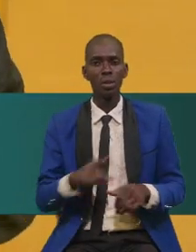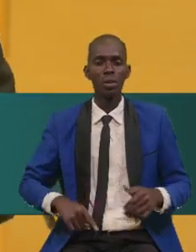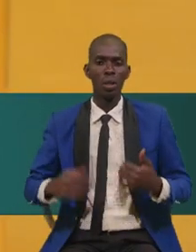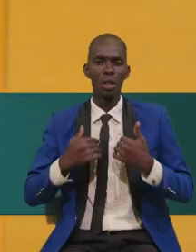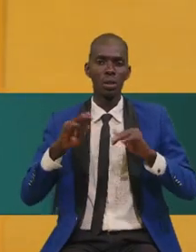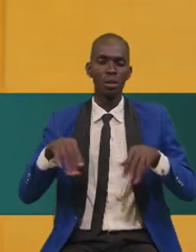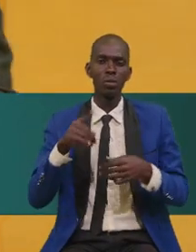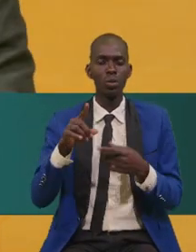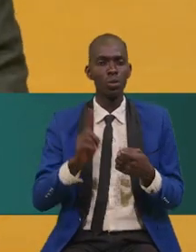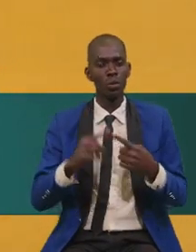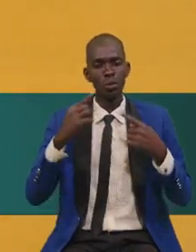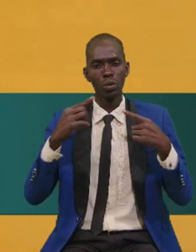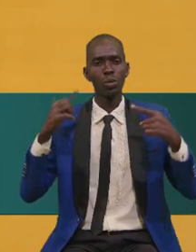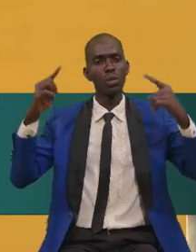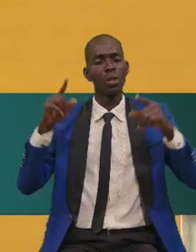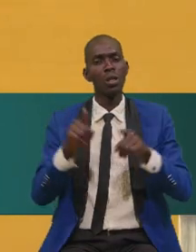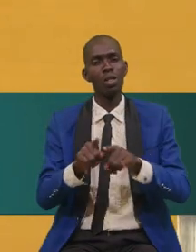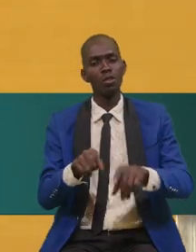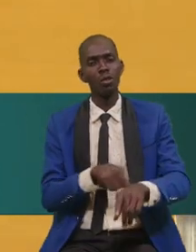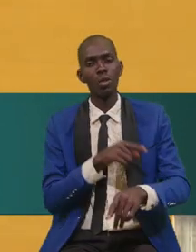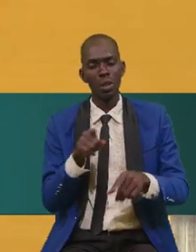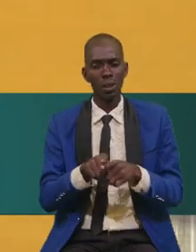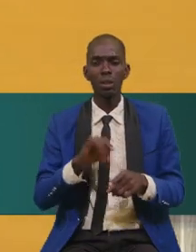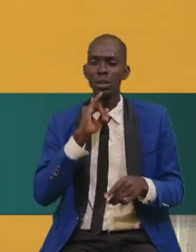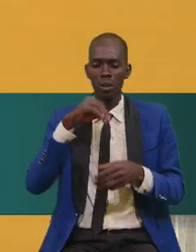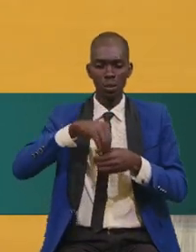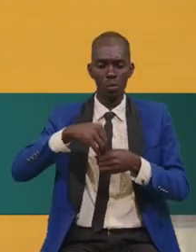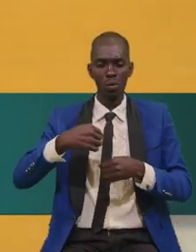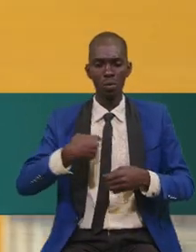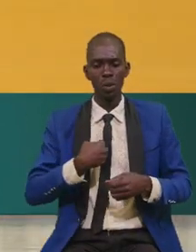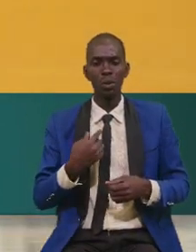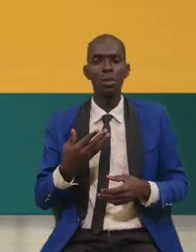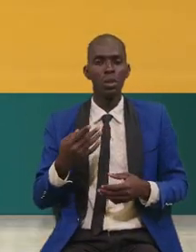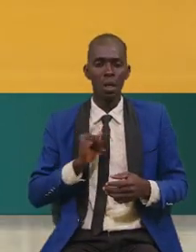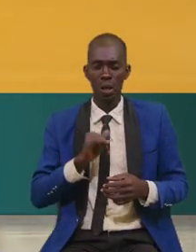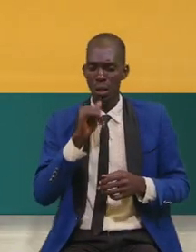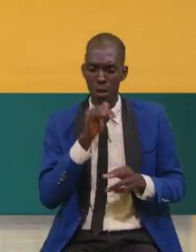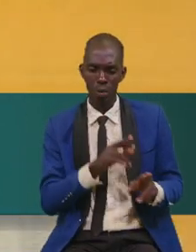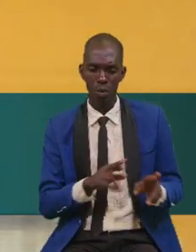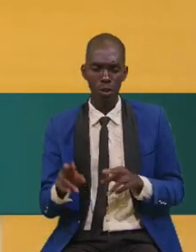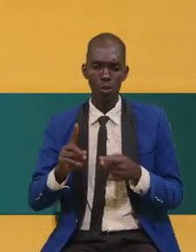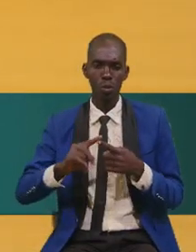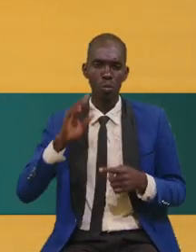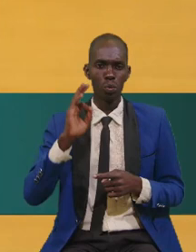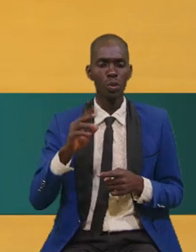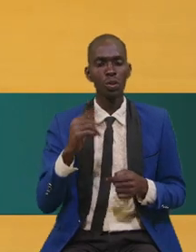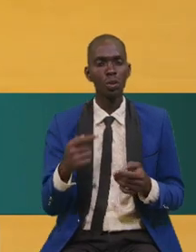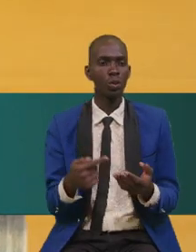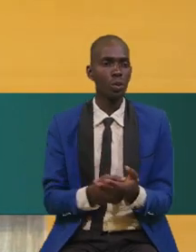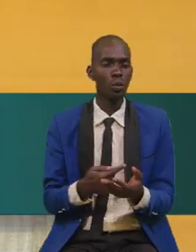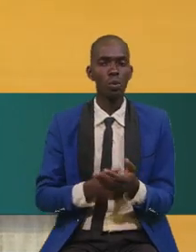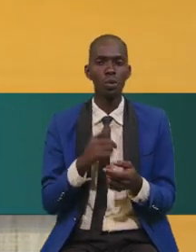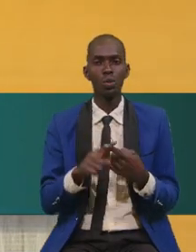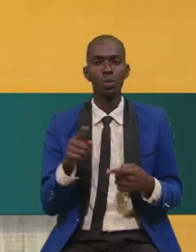long as in me lies, I am ready to preach the gospel to you that are at Rome